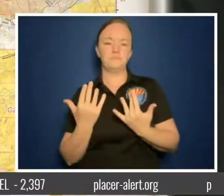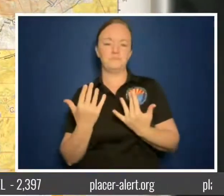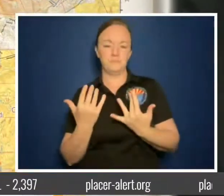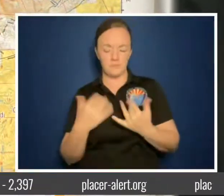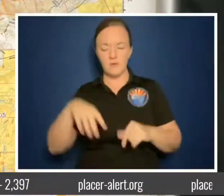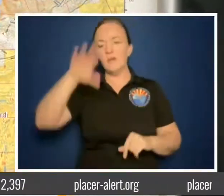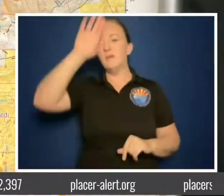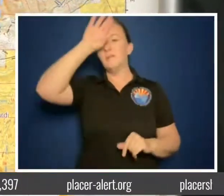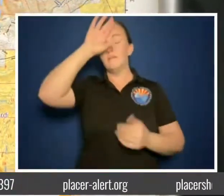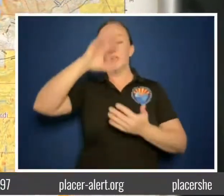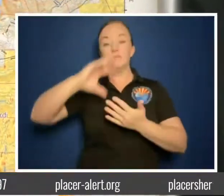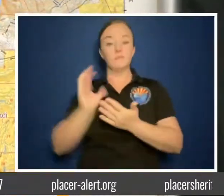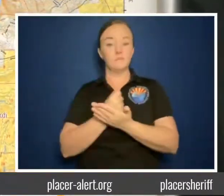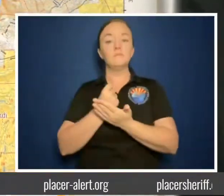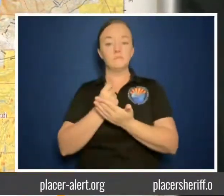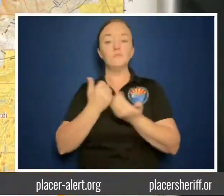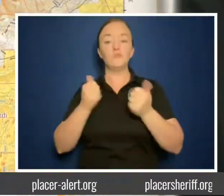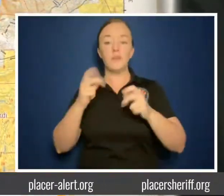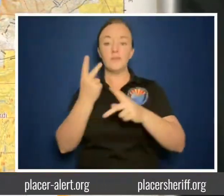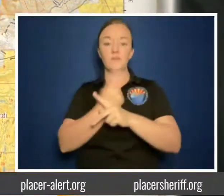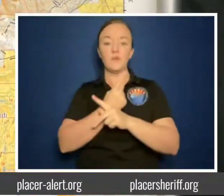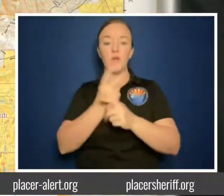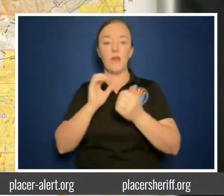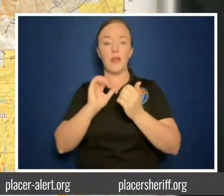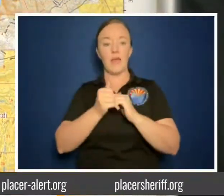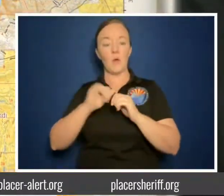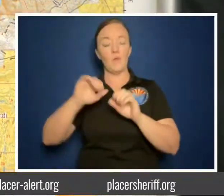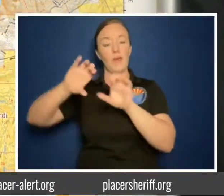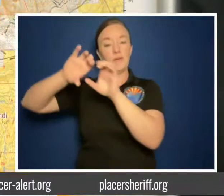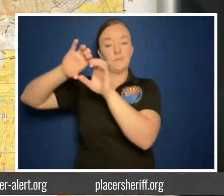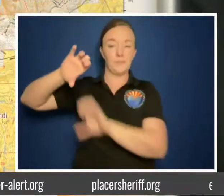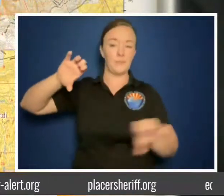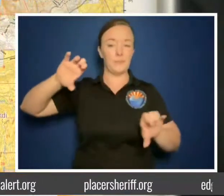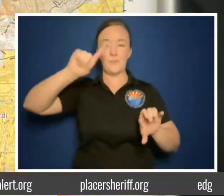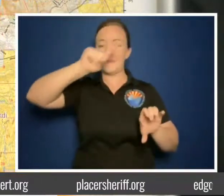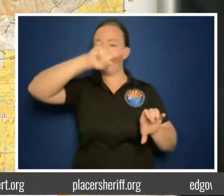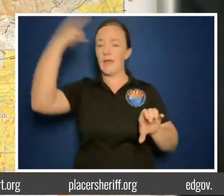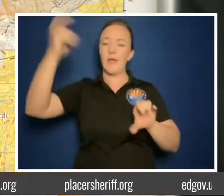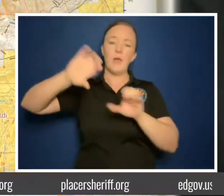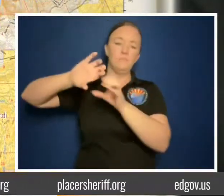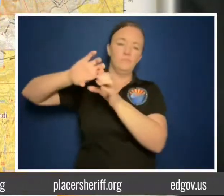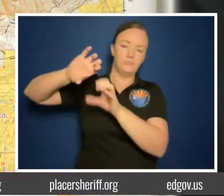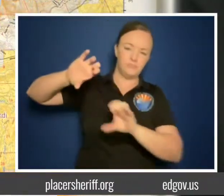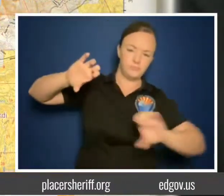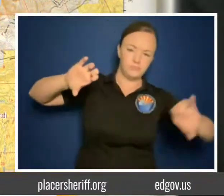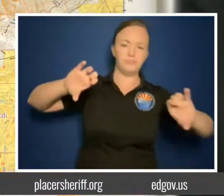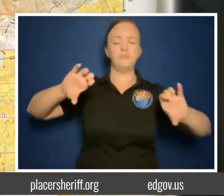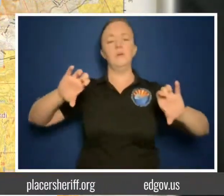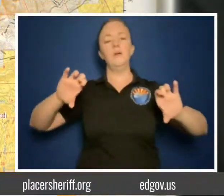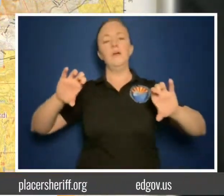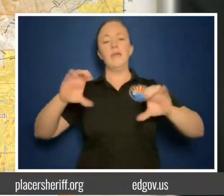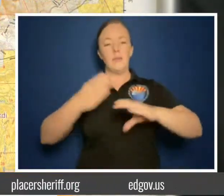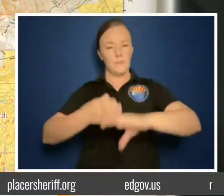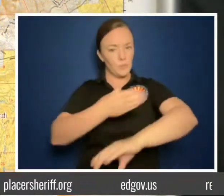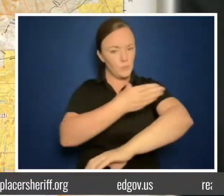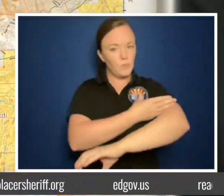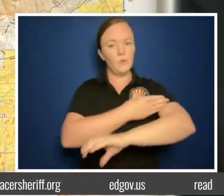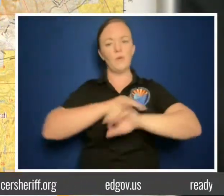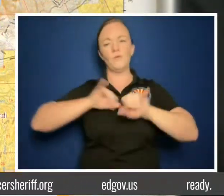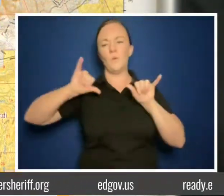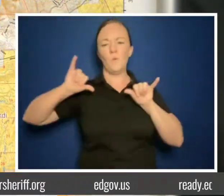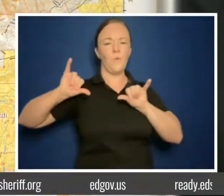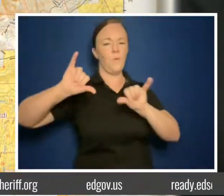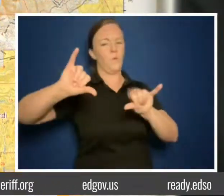out, again, ways to get this line put in, get it improved, continue to hold it, and keep it